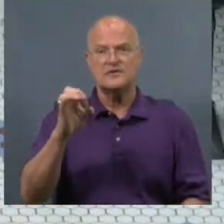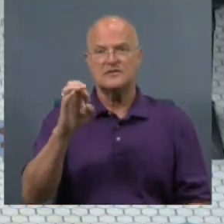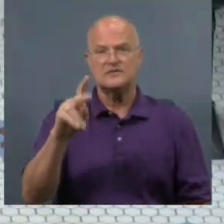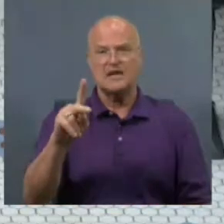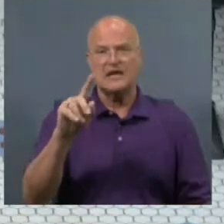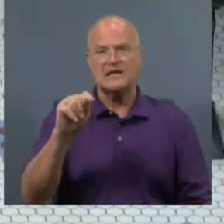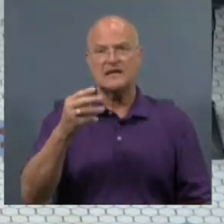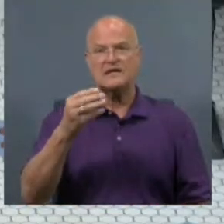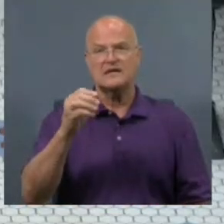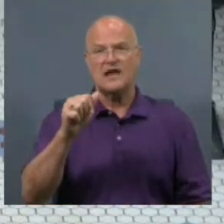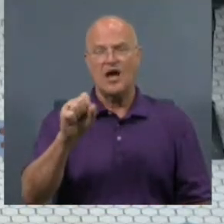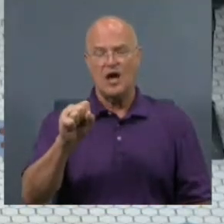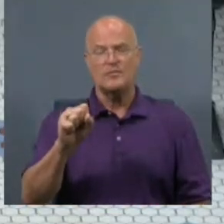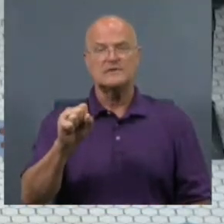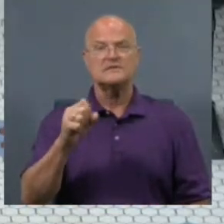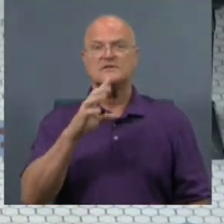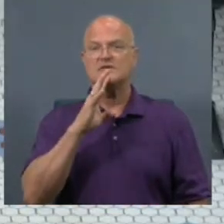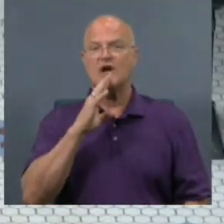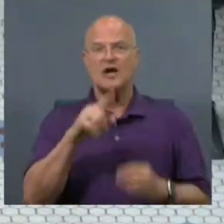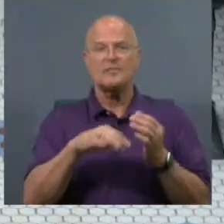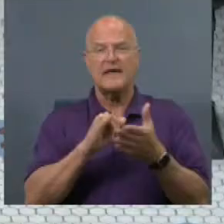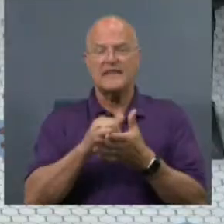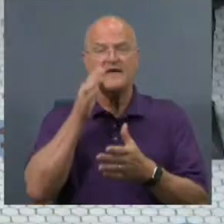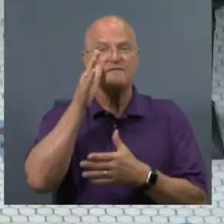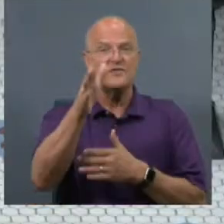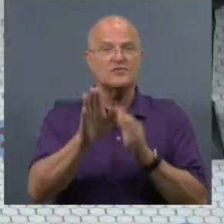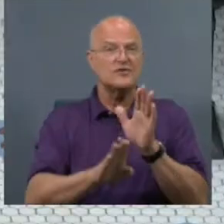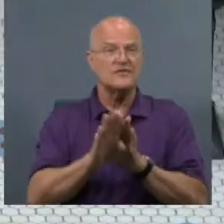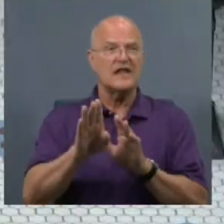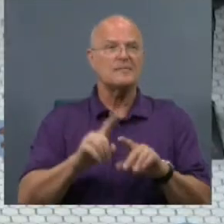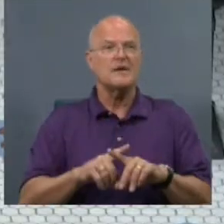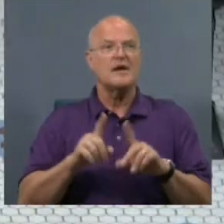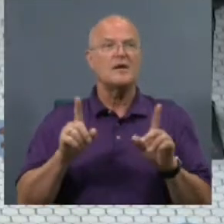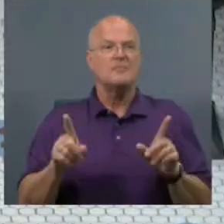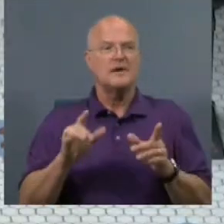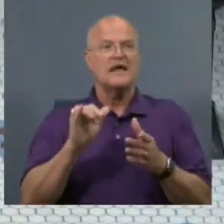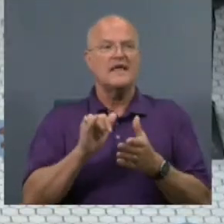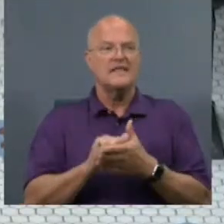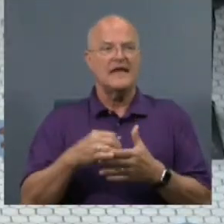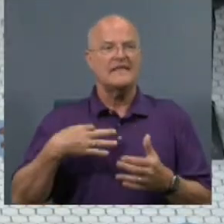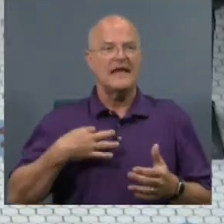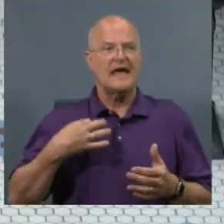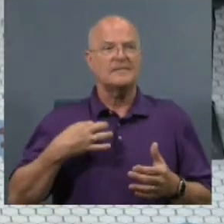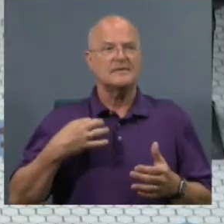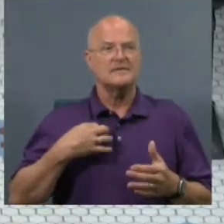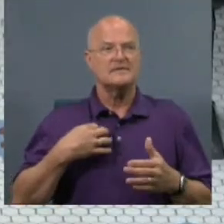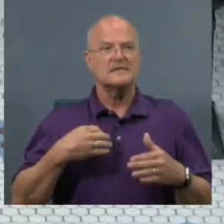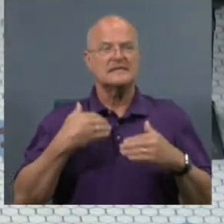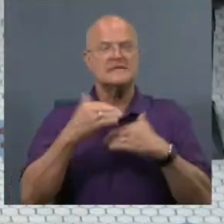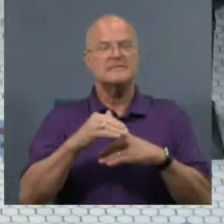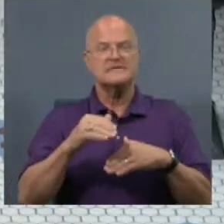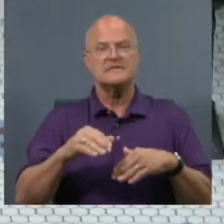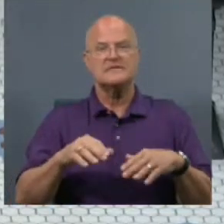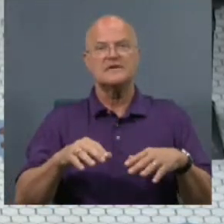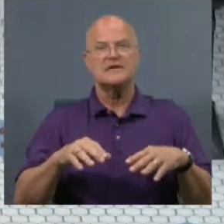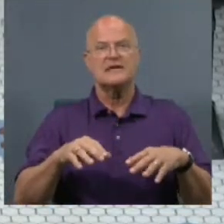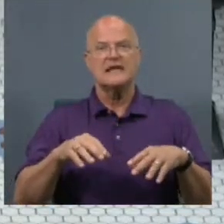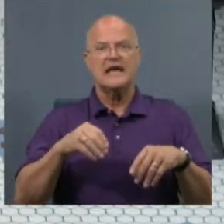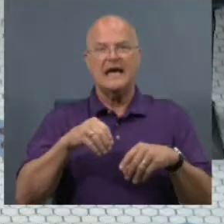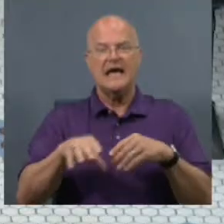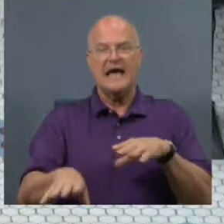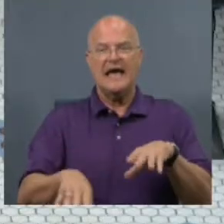with the Chamber of Commerce to comment on future development, but the application is limited to annexation and rezoning.